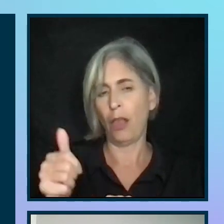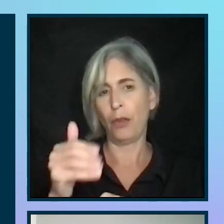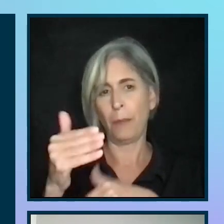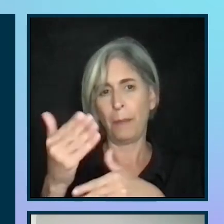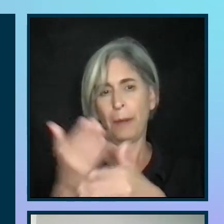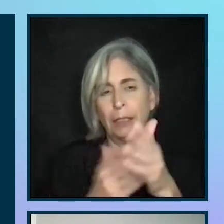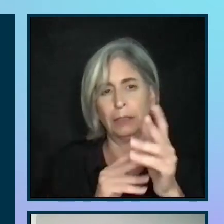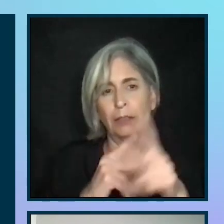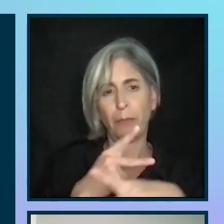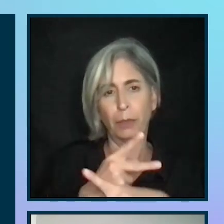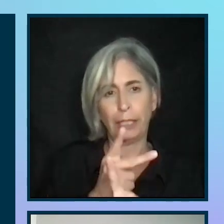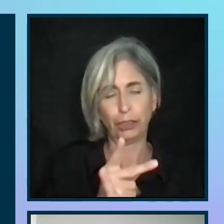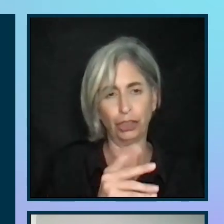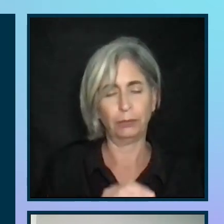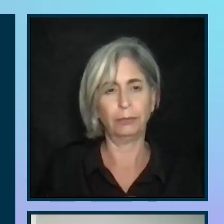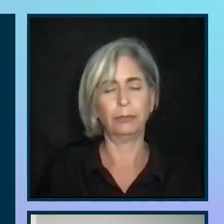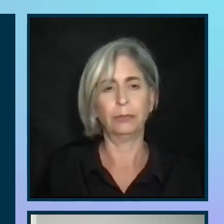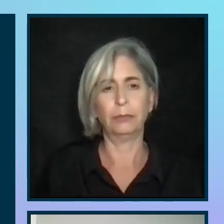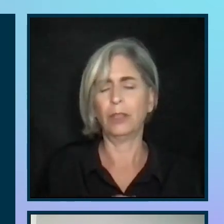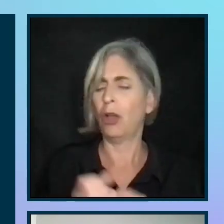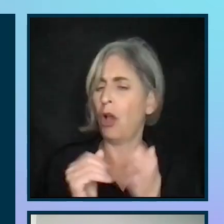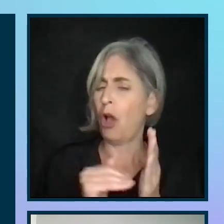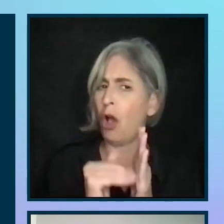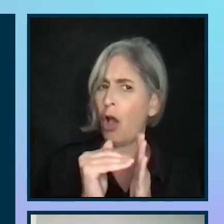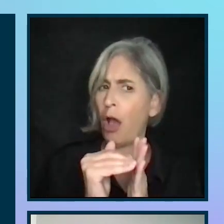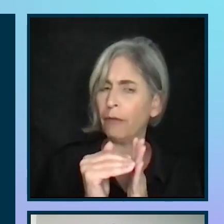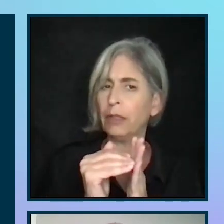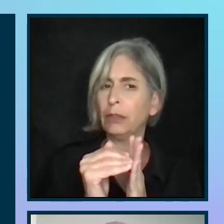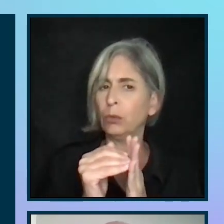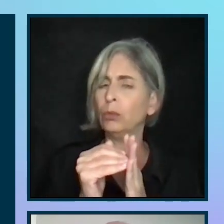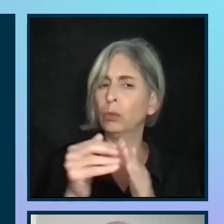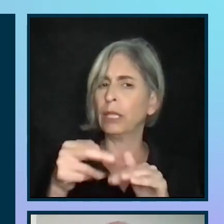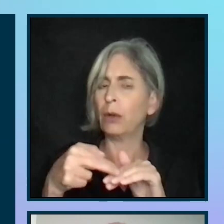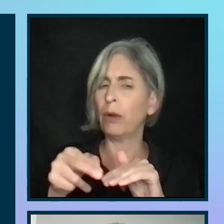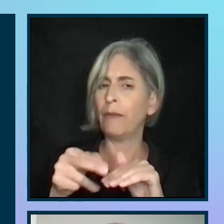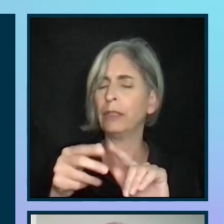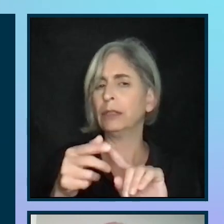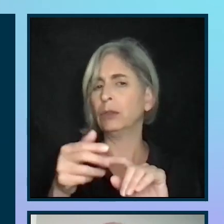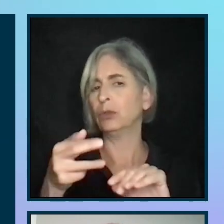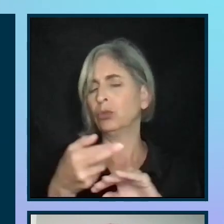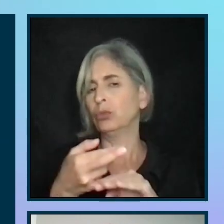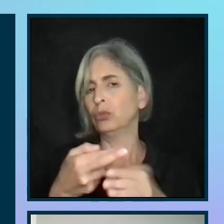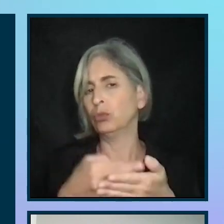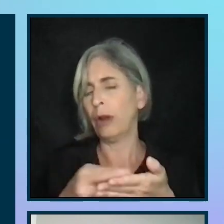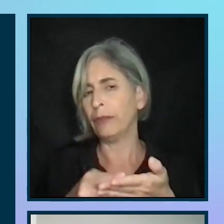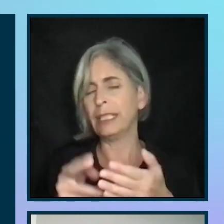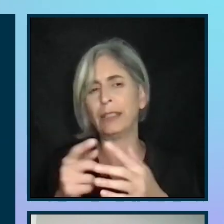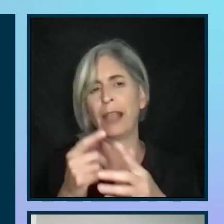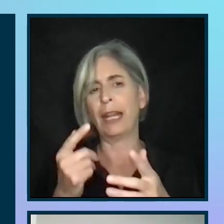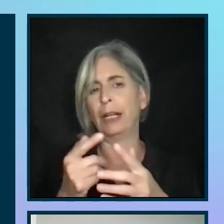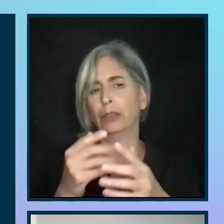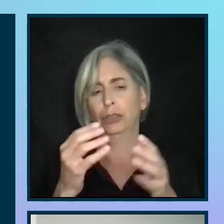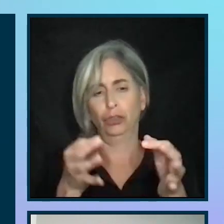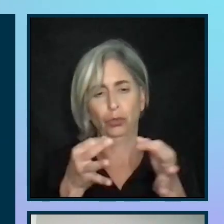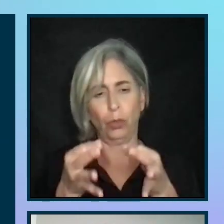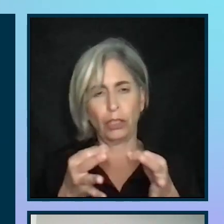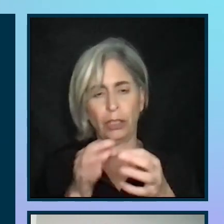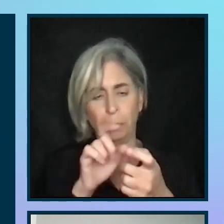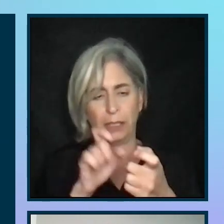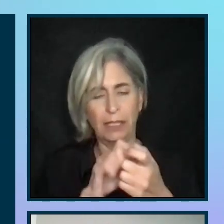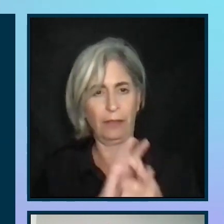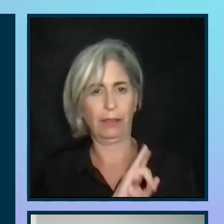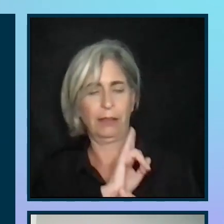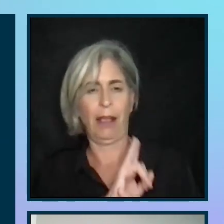production. A lot of times we get references in from our customers that are structured according to a particular